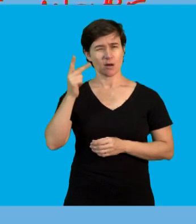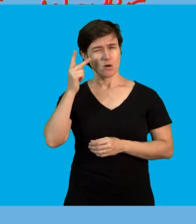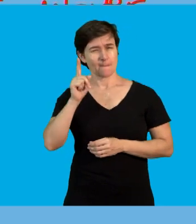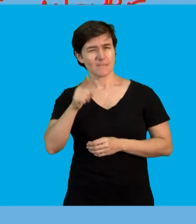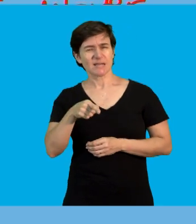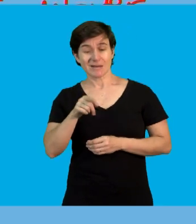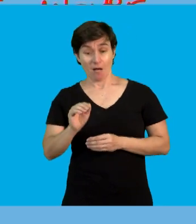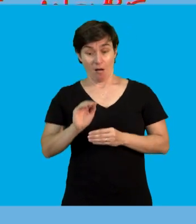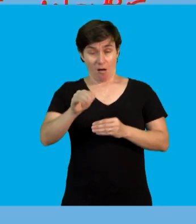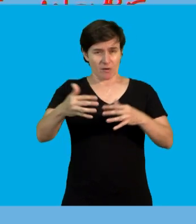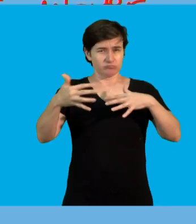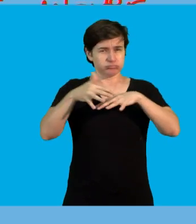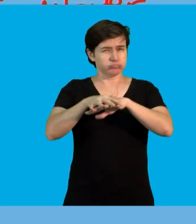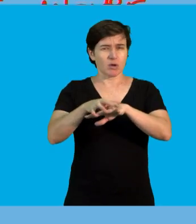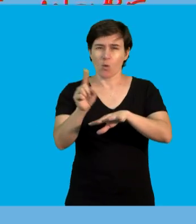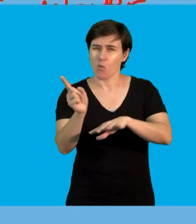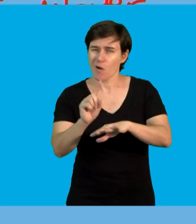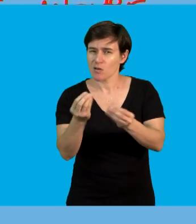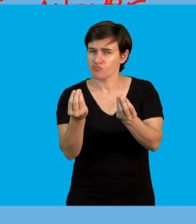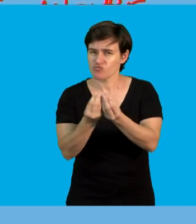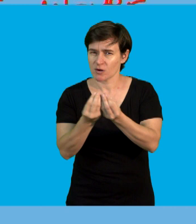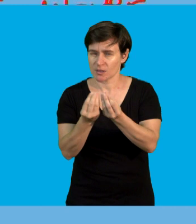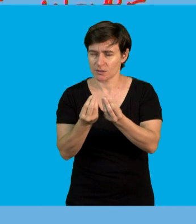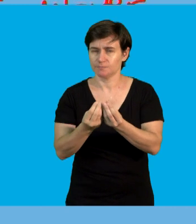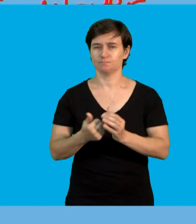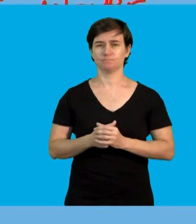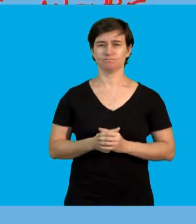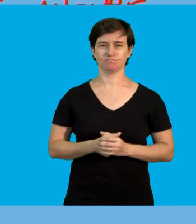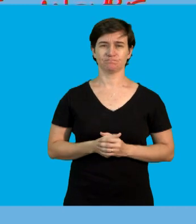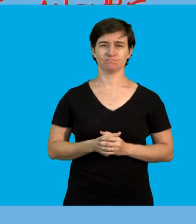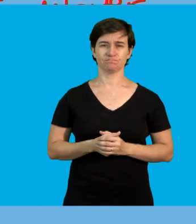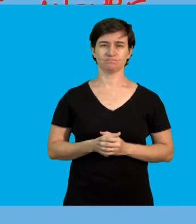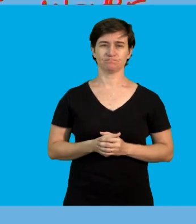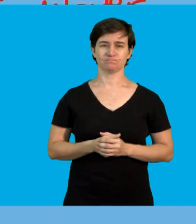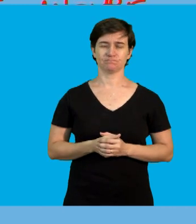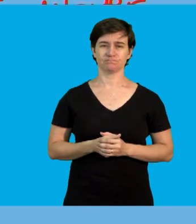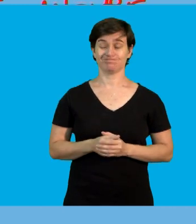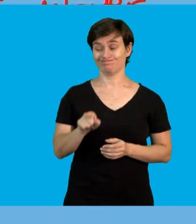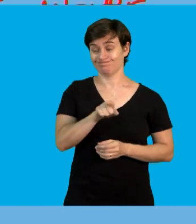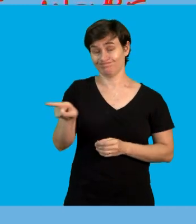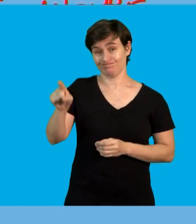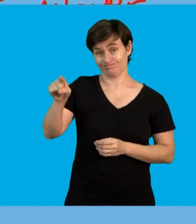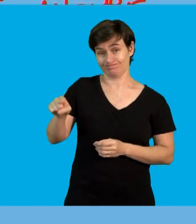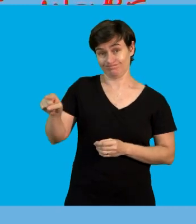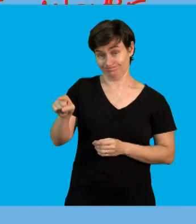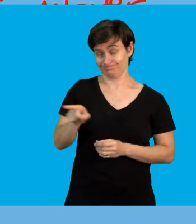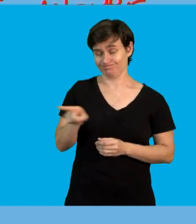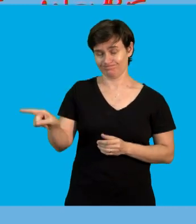we need to know what the product is going to be when these two substances react together.